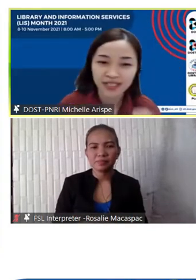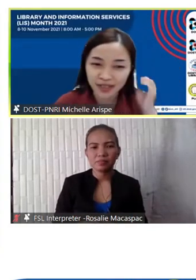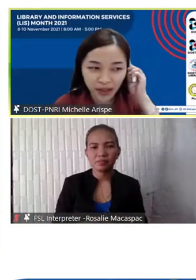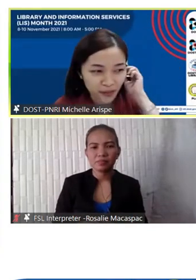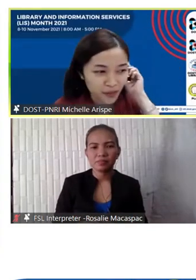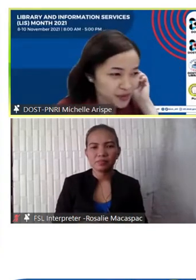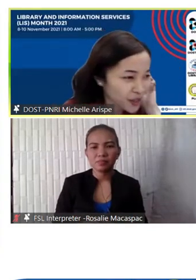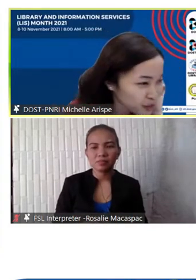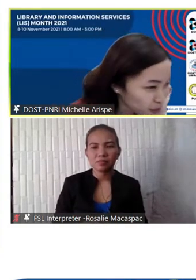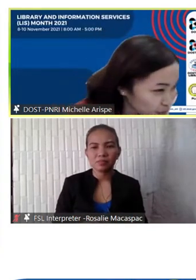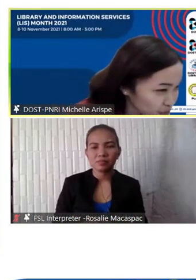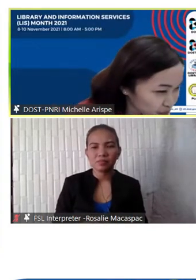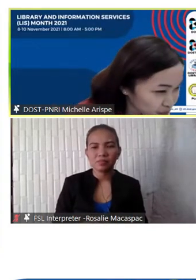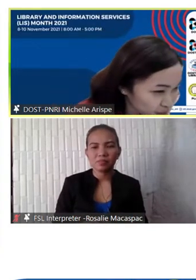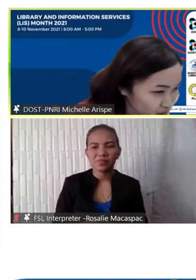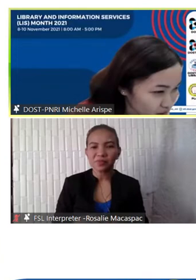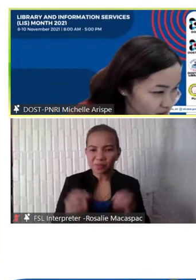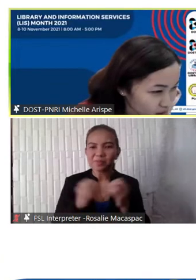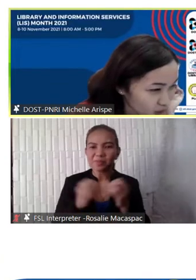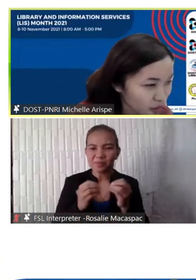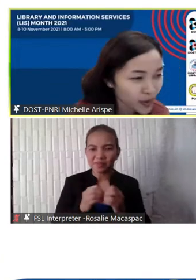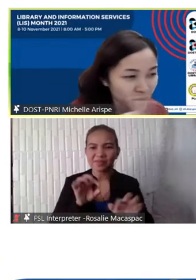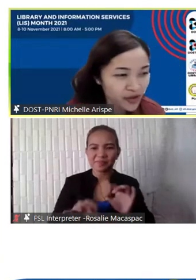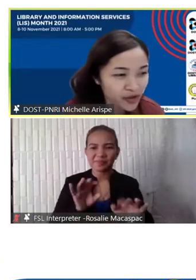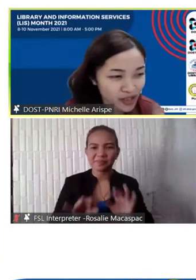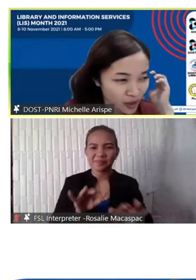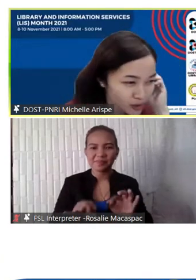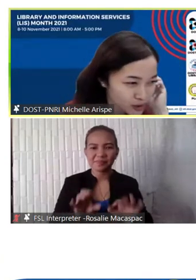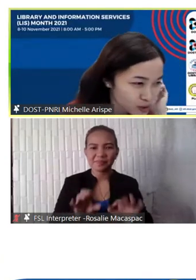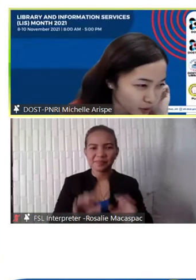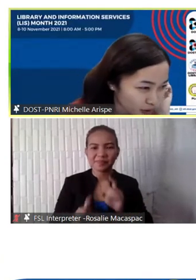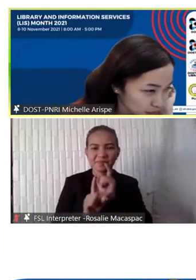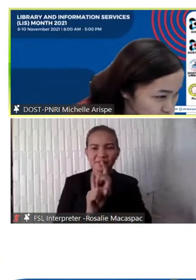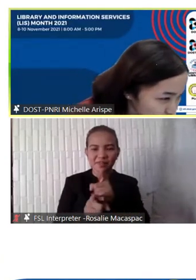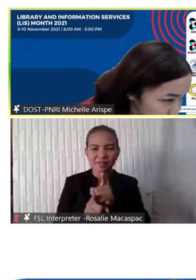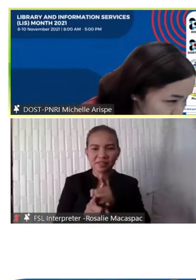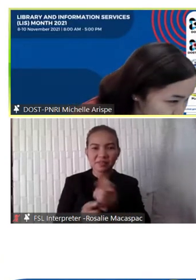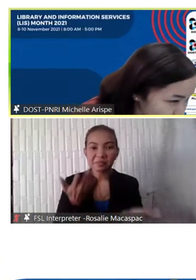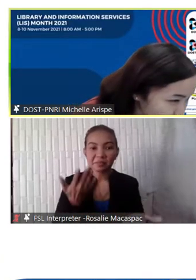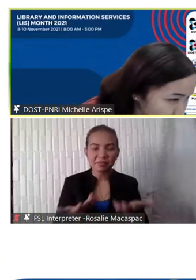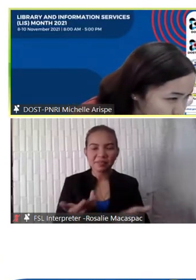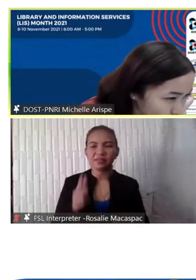Sige, mag-type pa po tayo. Sige, maybe 30 seconds more.